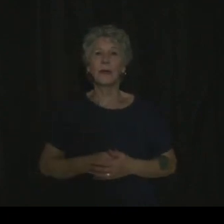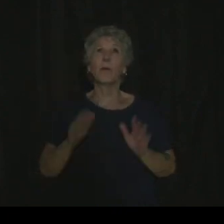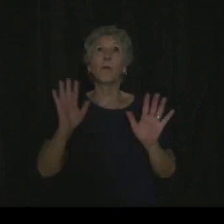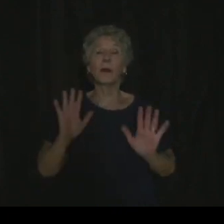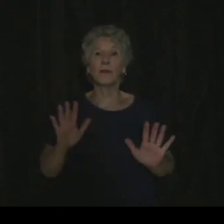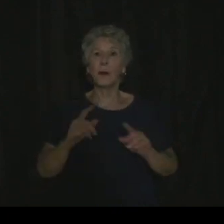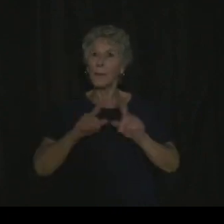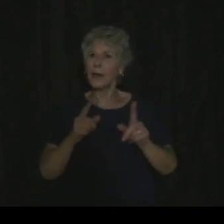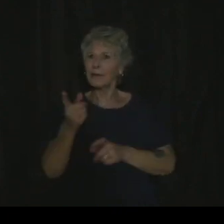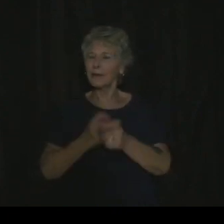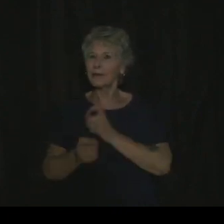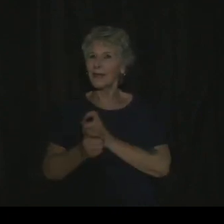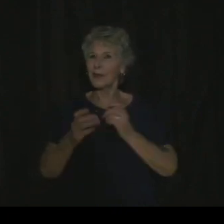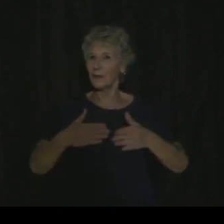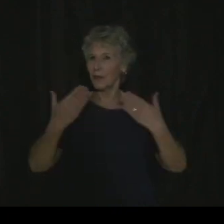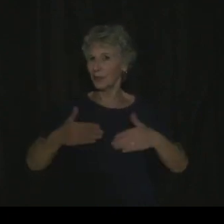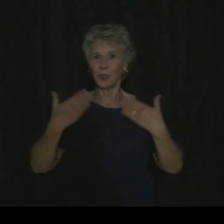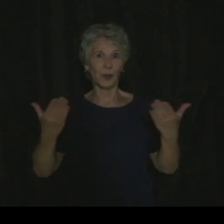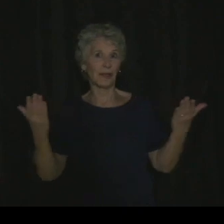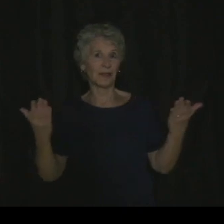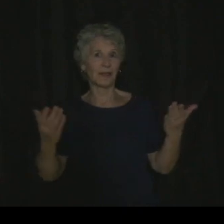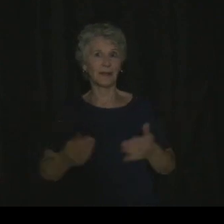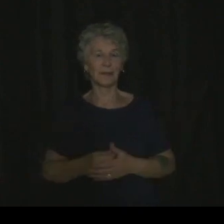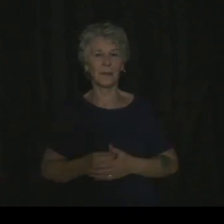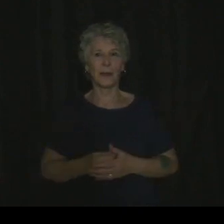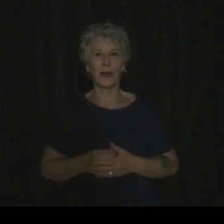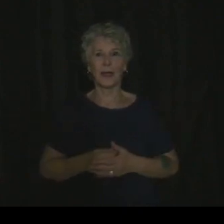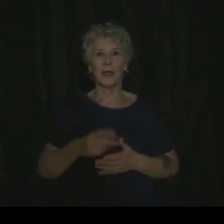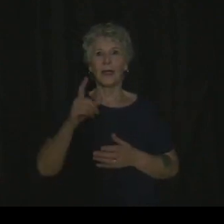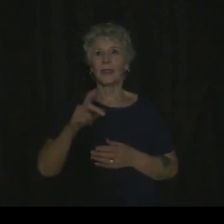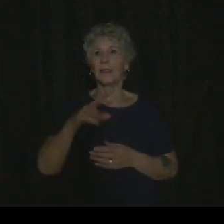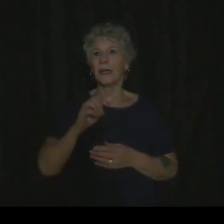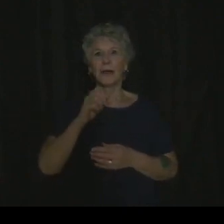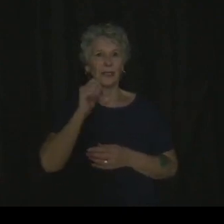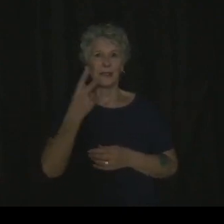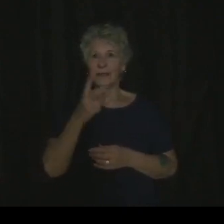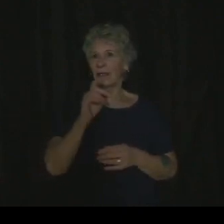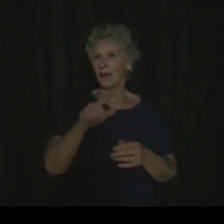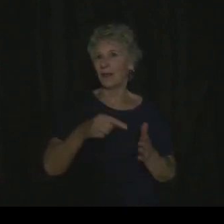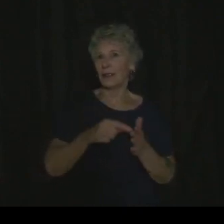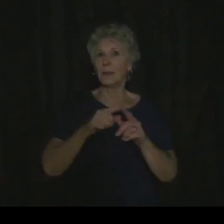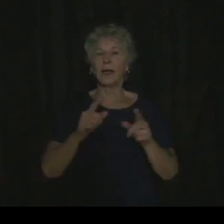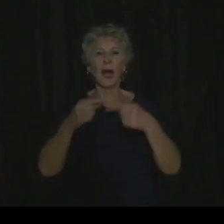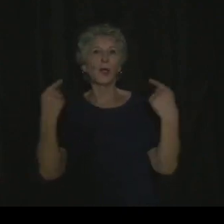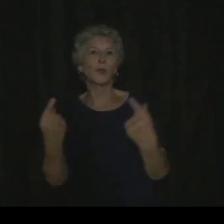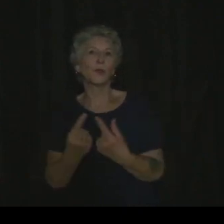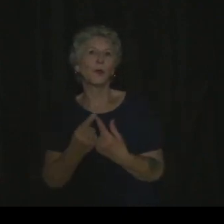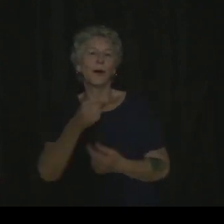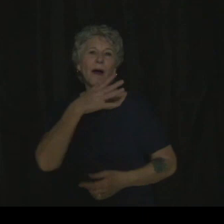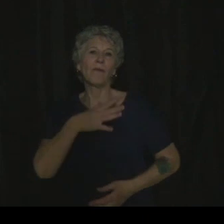But instead of rejoicing, and Dave didn't see this, but in one quadrant of that particular meeting, a group of